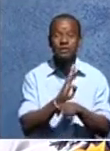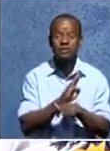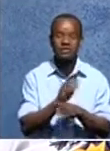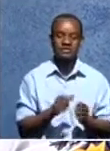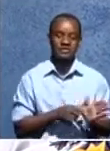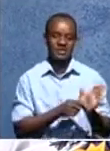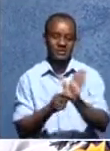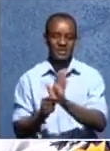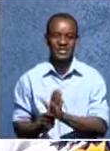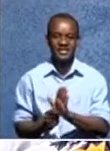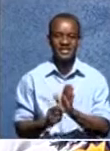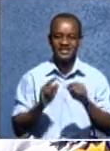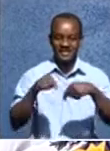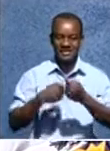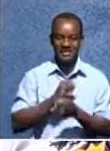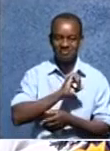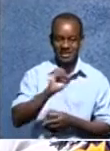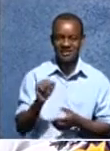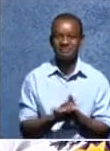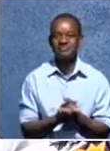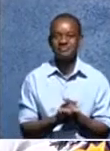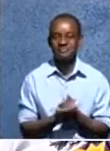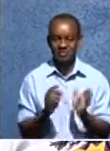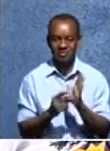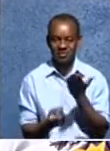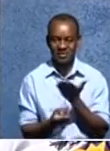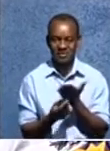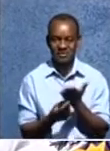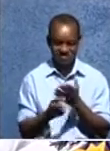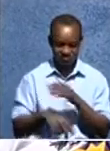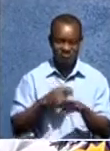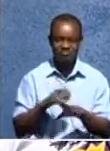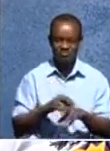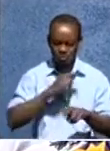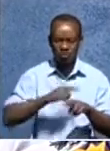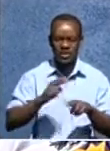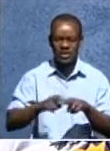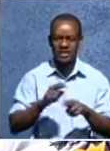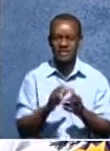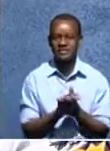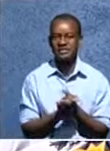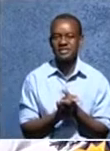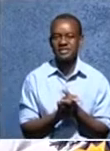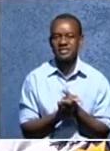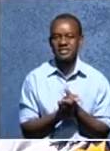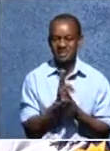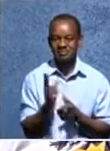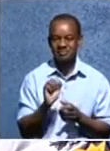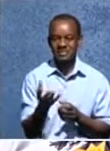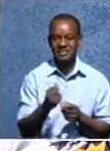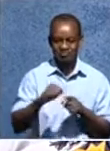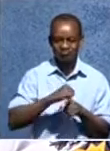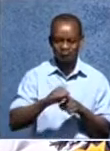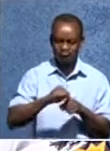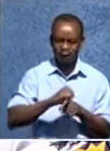we are going to set up a program very soon whereby the local taxi drivers would have to go through a proper training and be accredited.